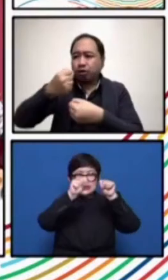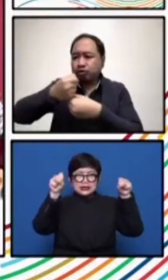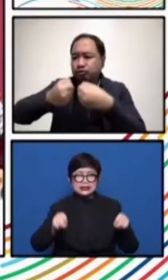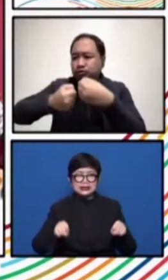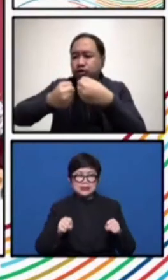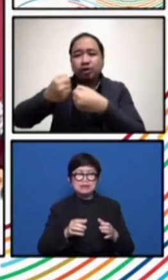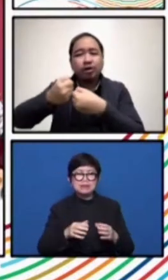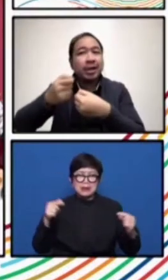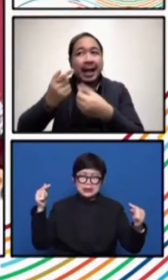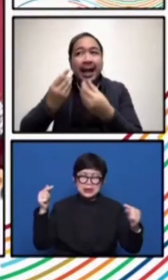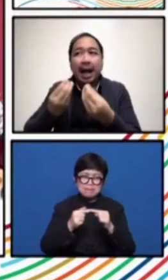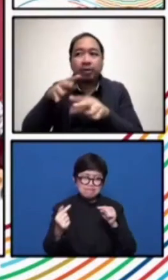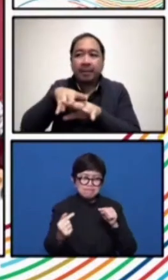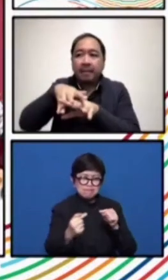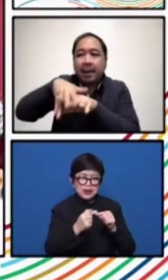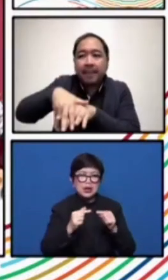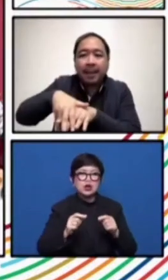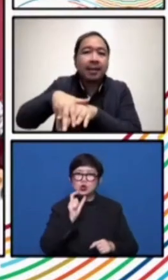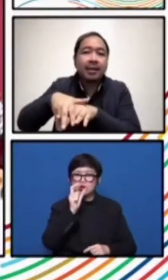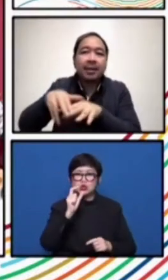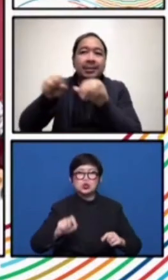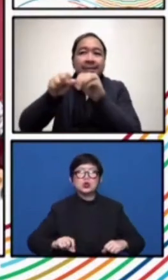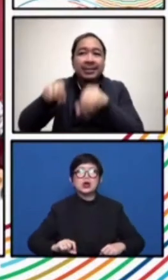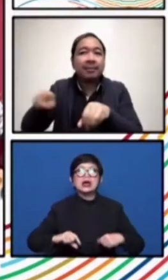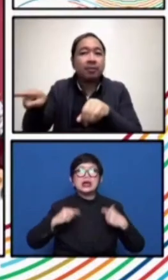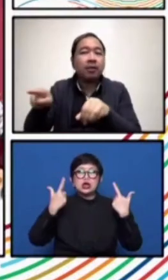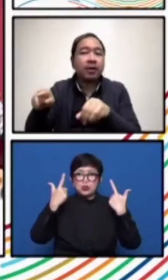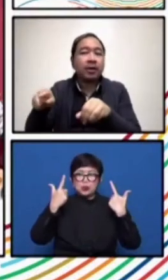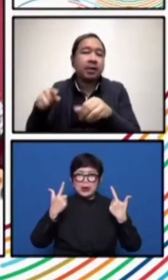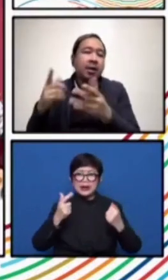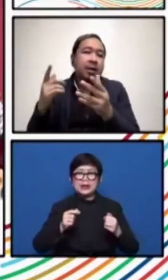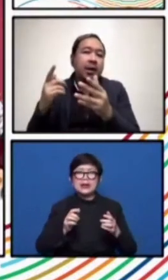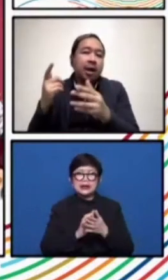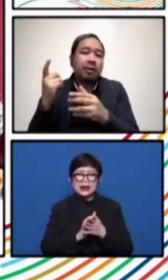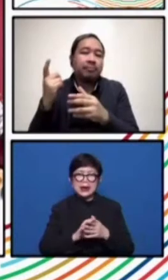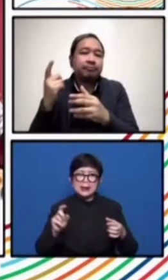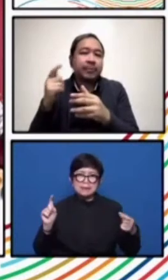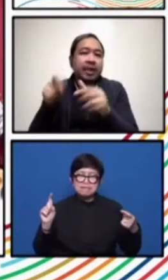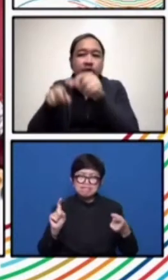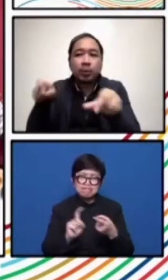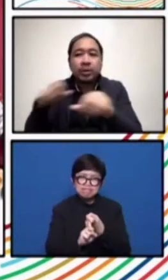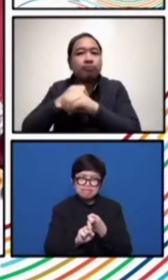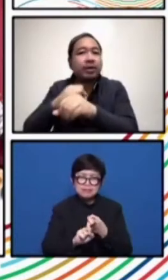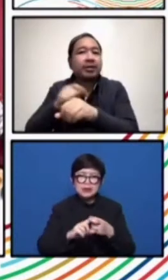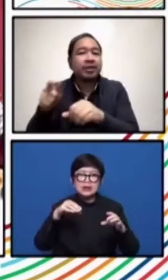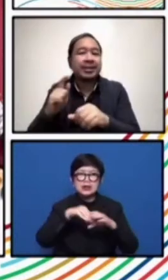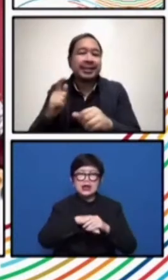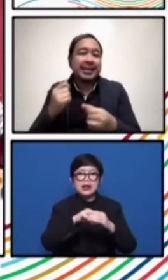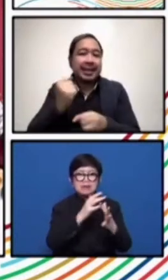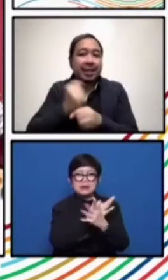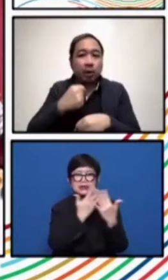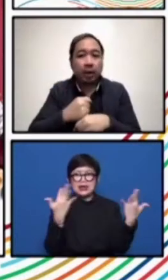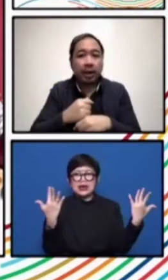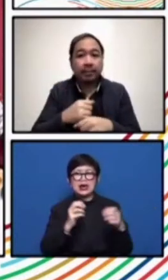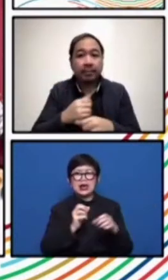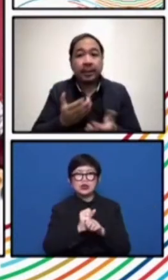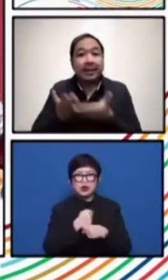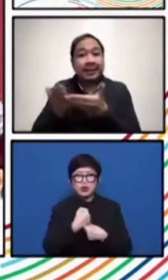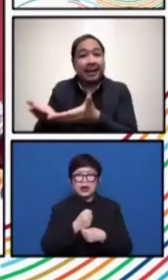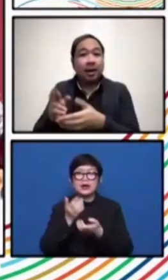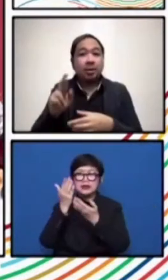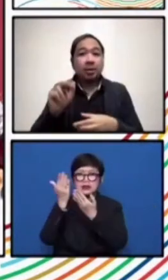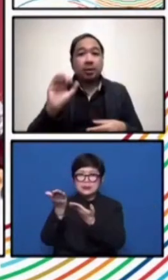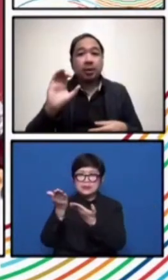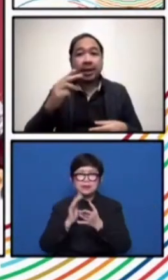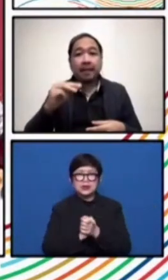cycle embedded system of social protection in Tonga um now over to you for akmita for your second